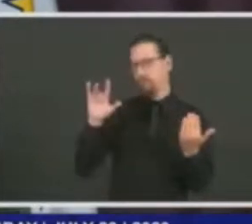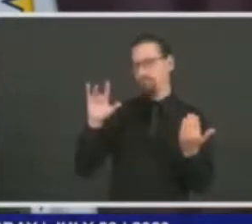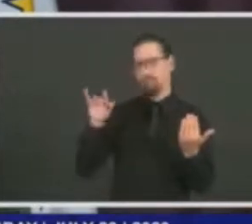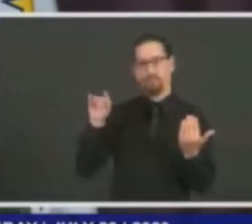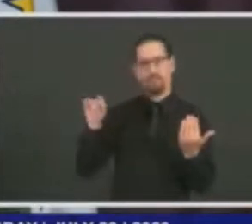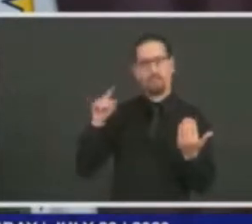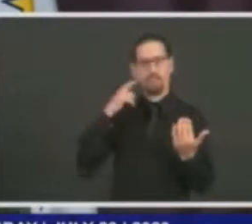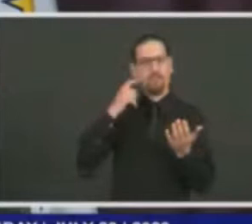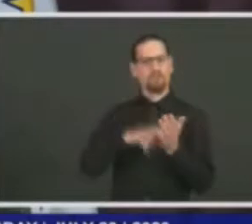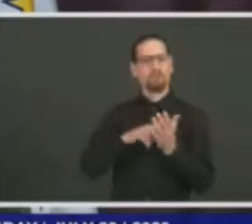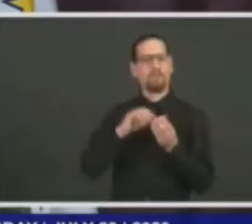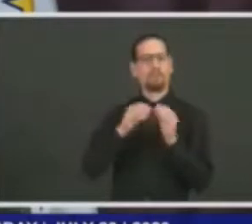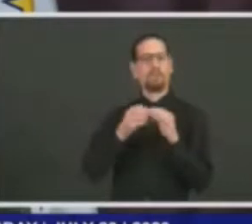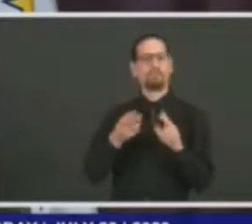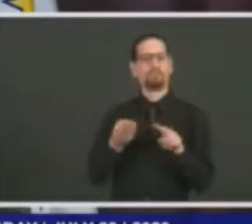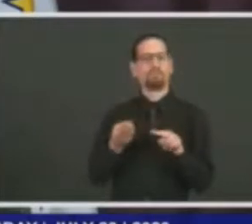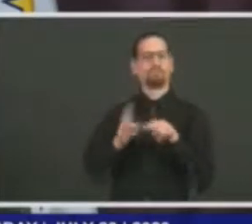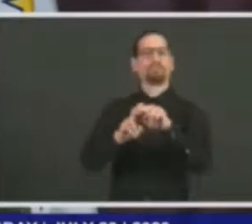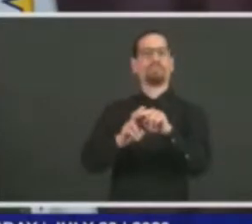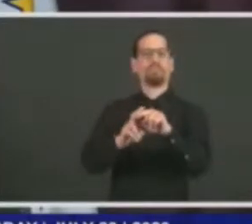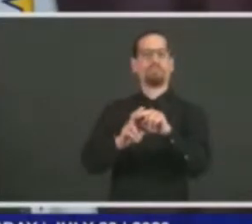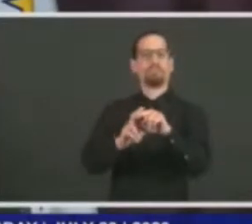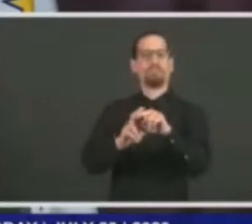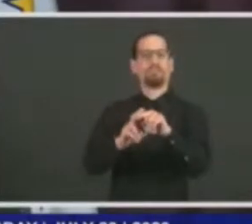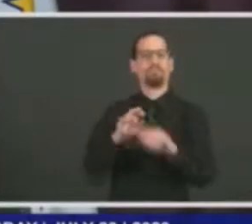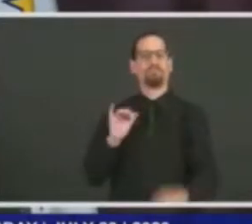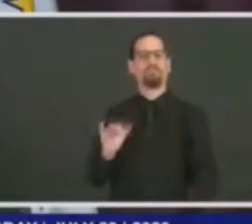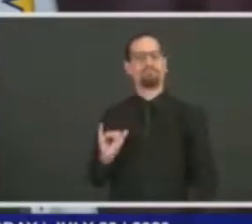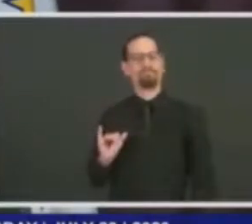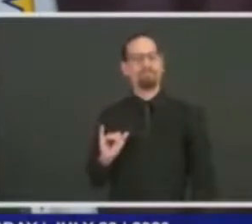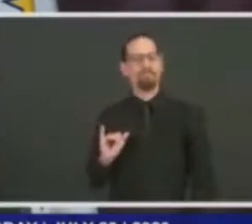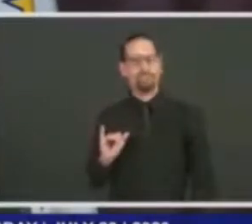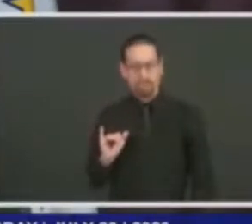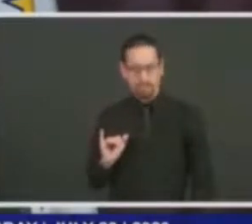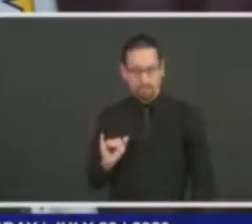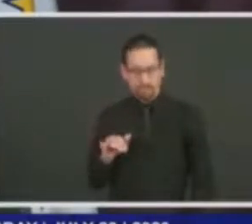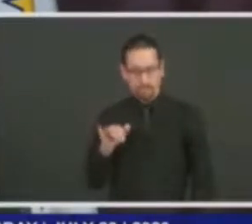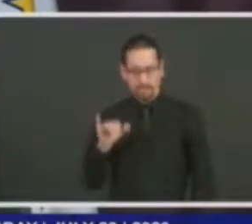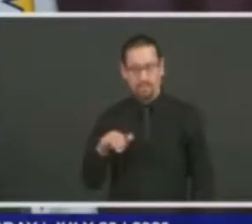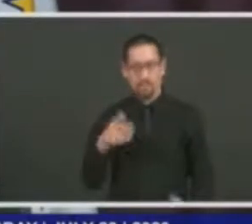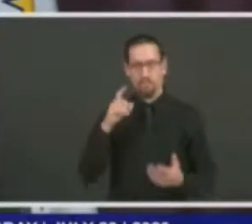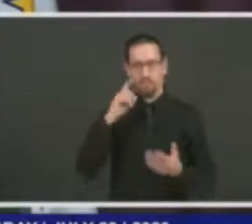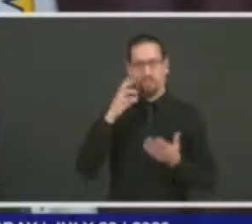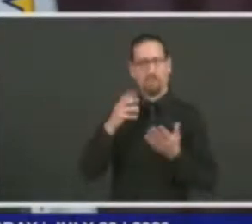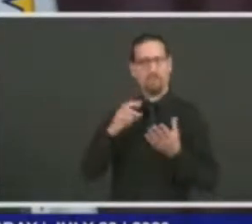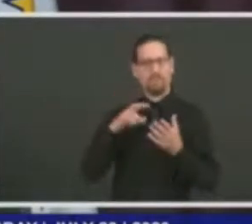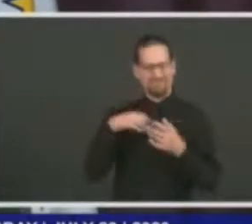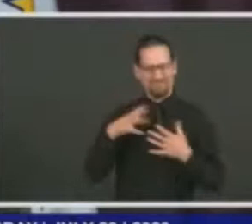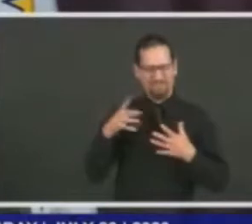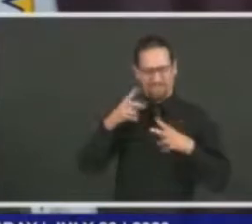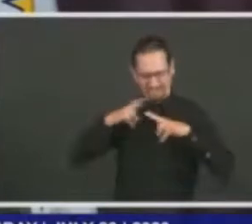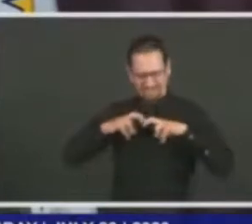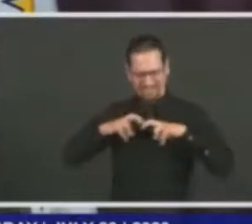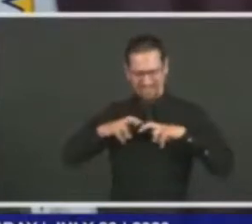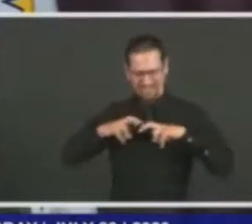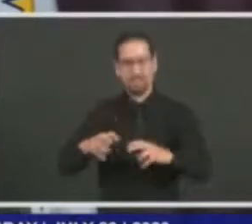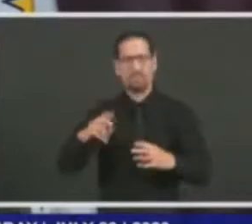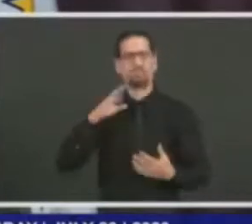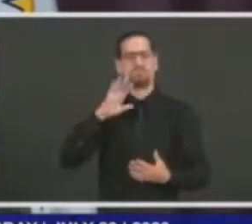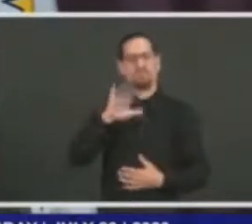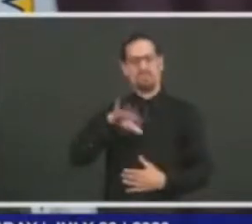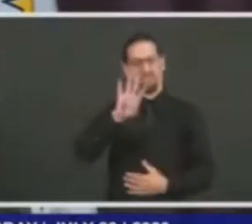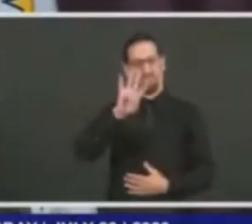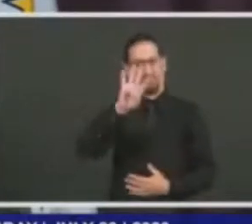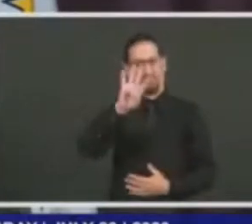problems. And when they went through the deep case investigation of 4,000 people, the